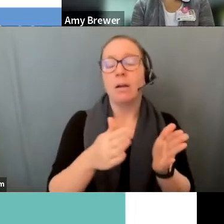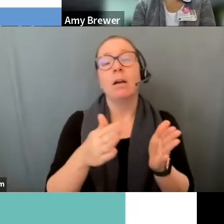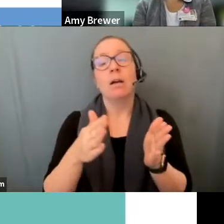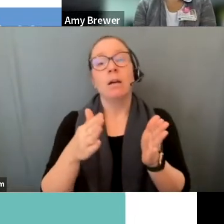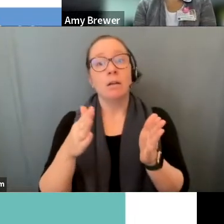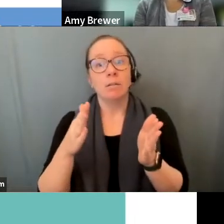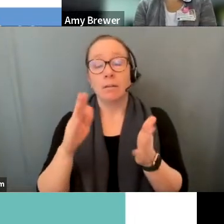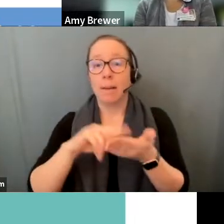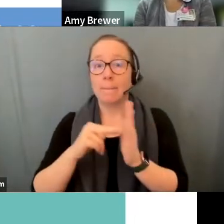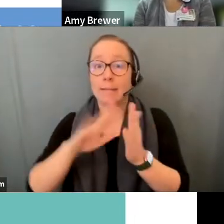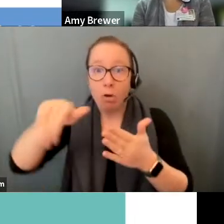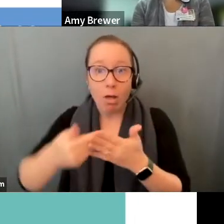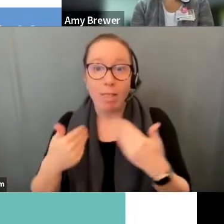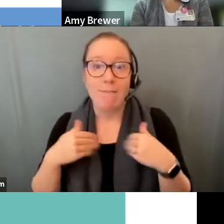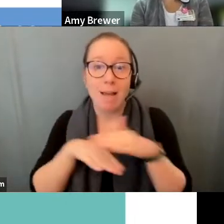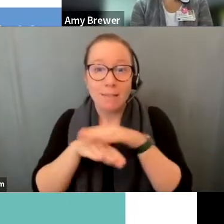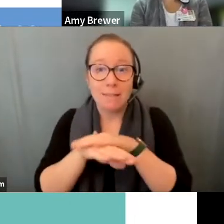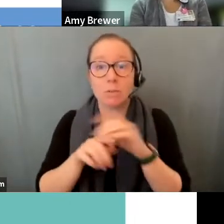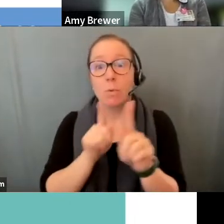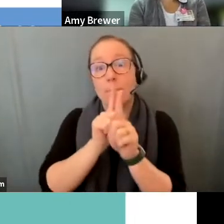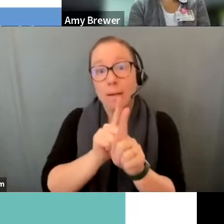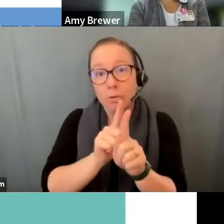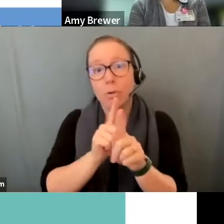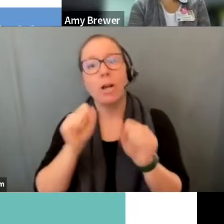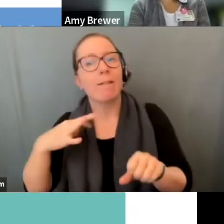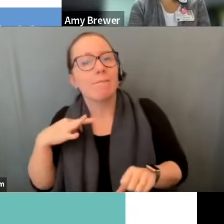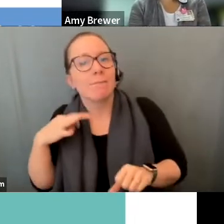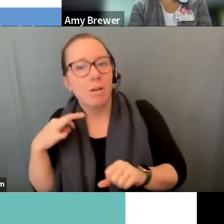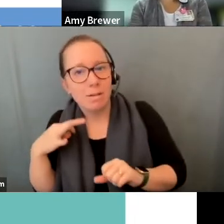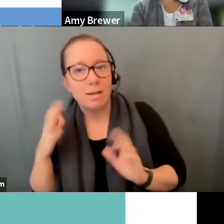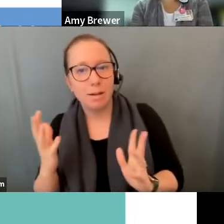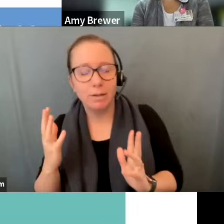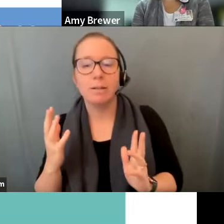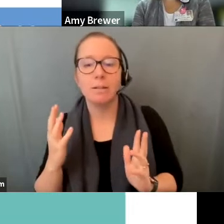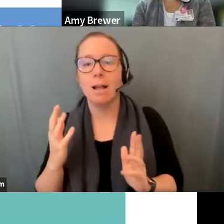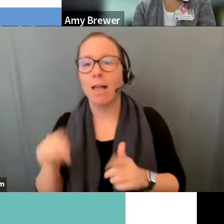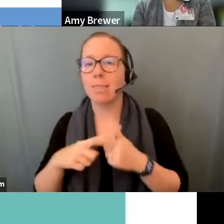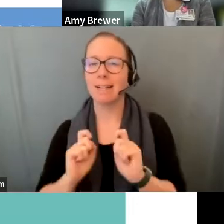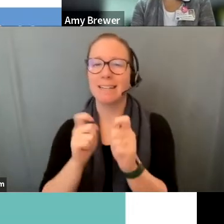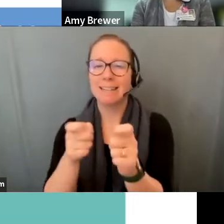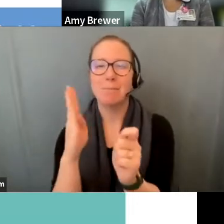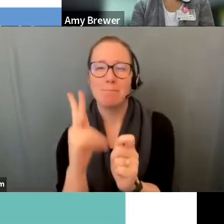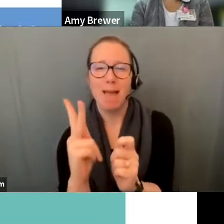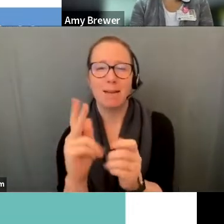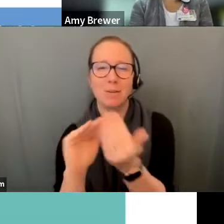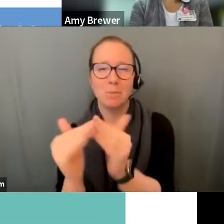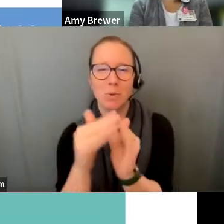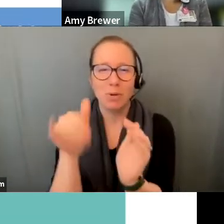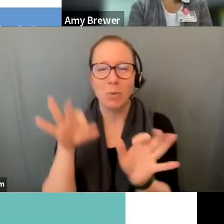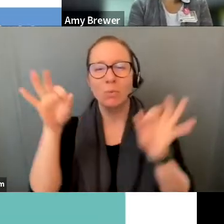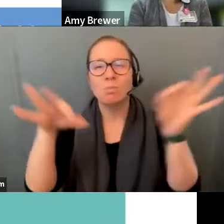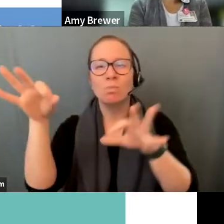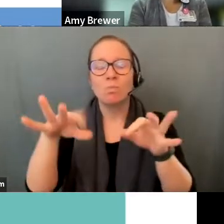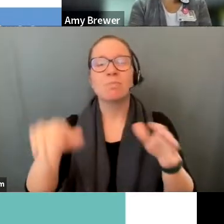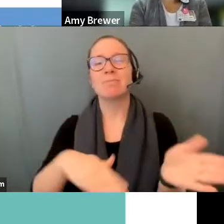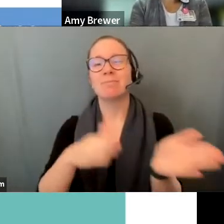access to mentoring or the opportunity to volunteer and give back to their community. And then